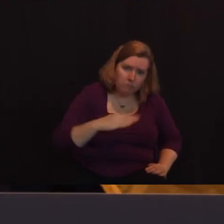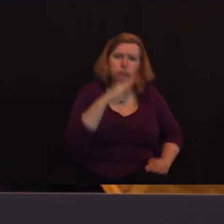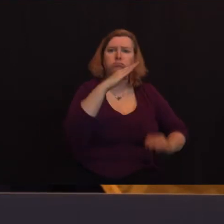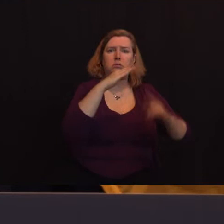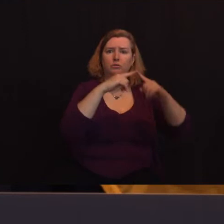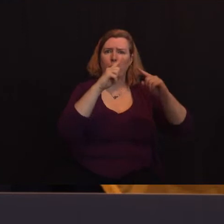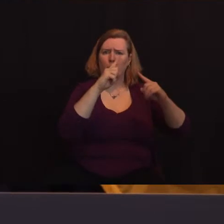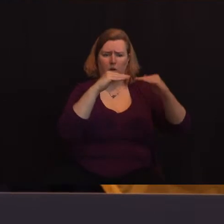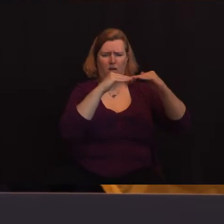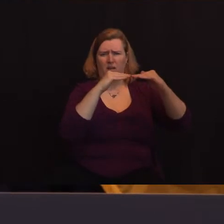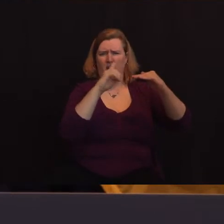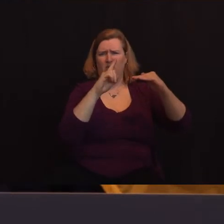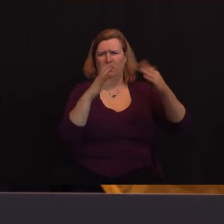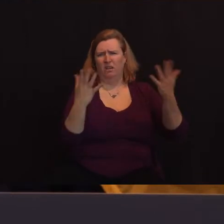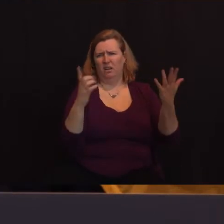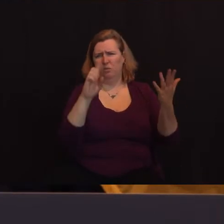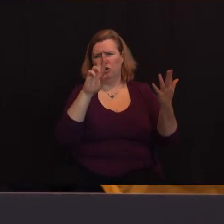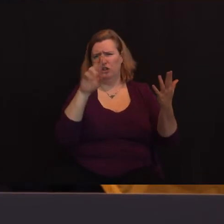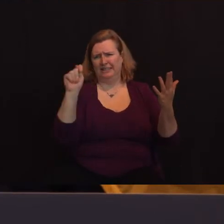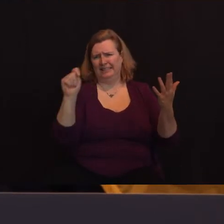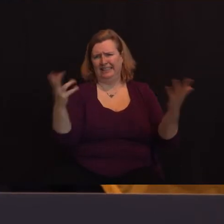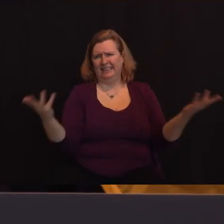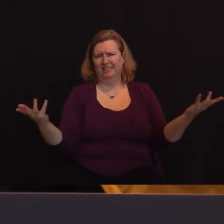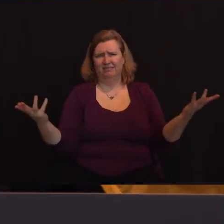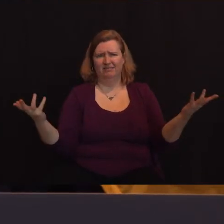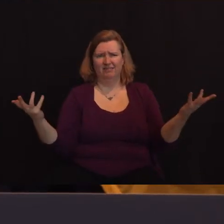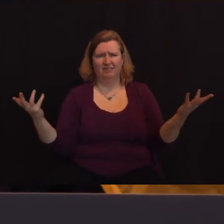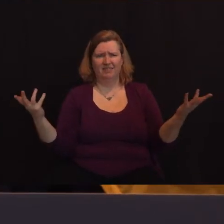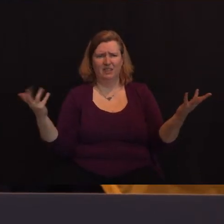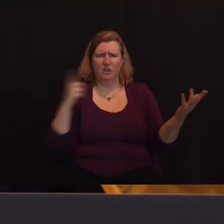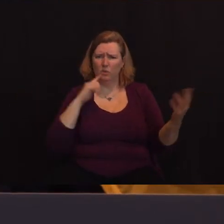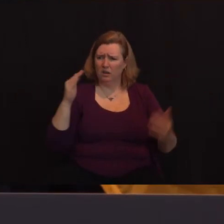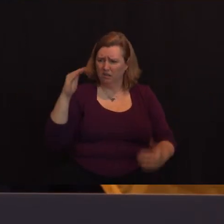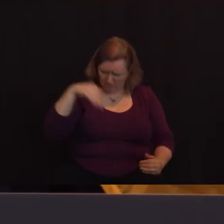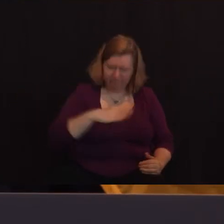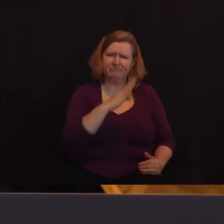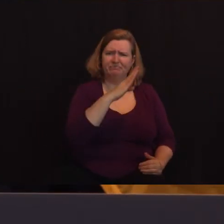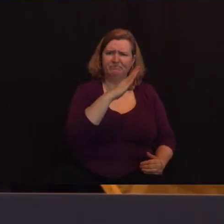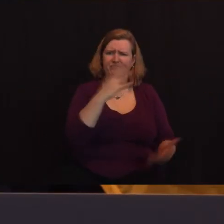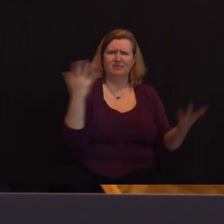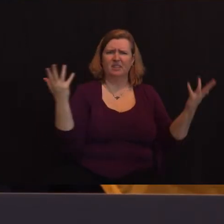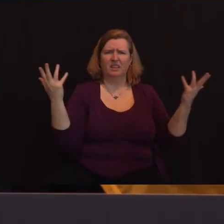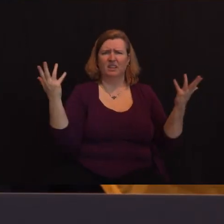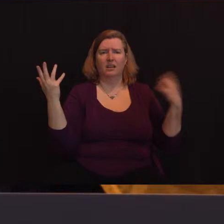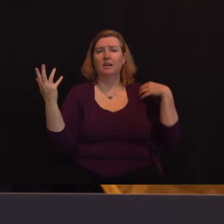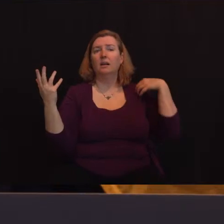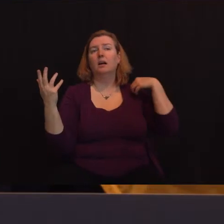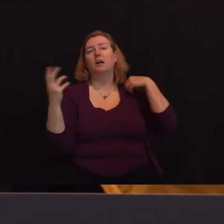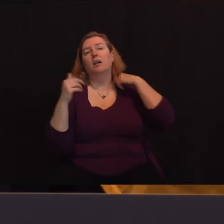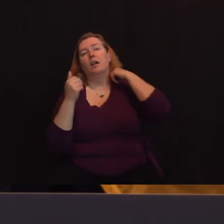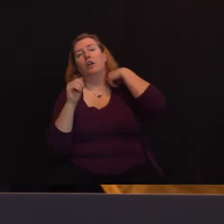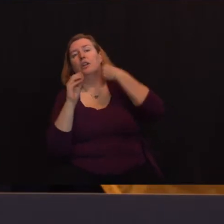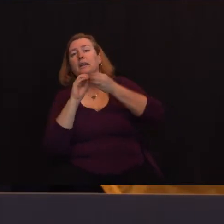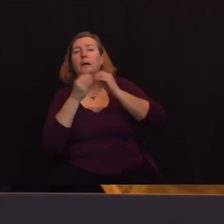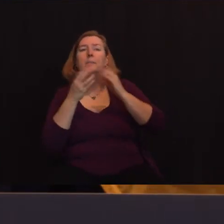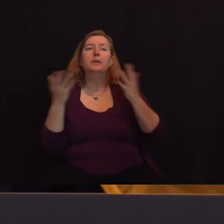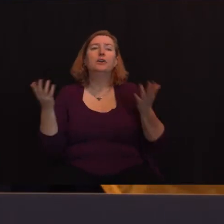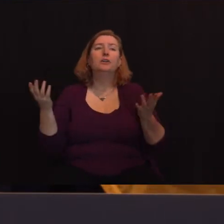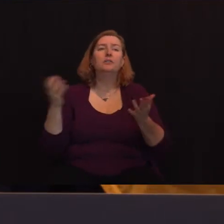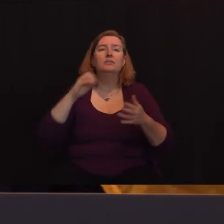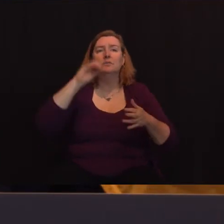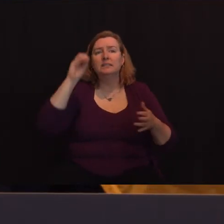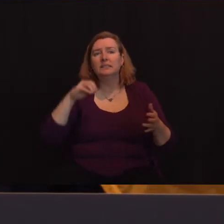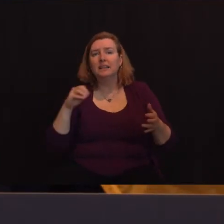finally be sort of leveling off. And are the other COVID metrics, could you remind us, are they telling us good